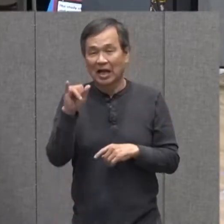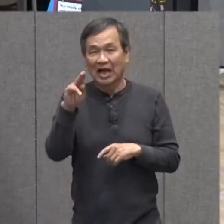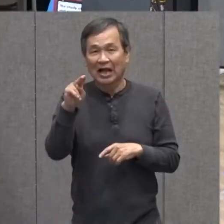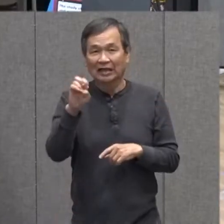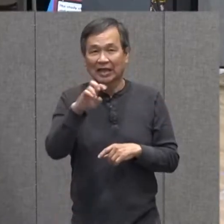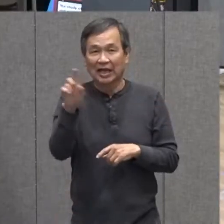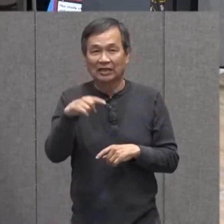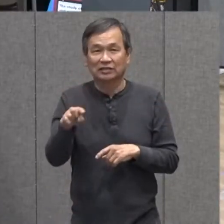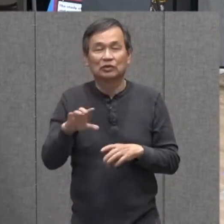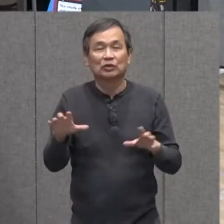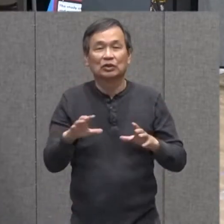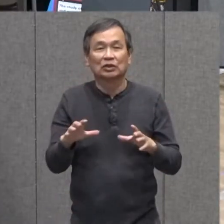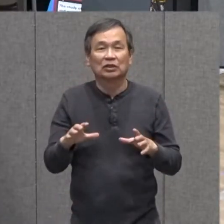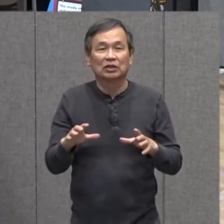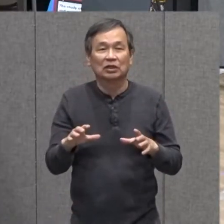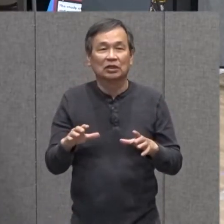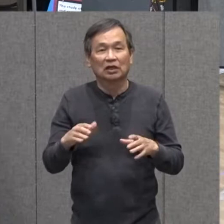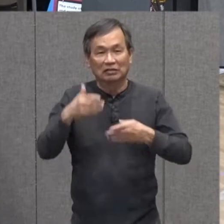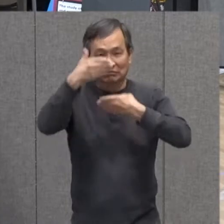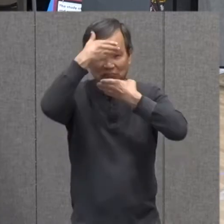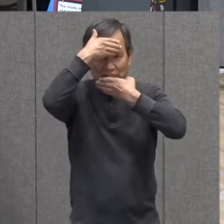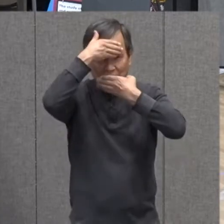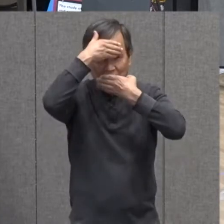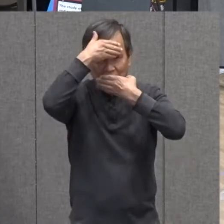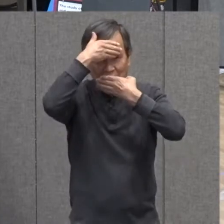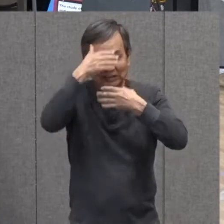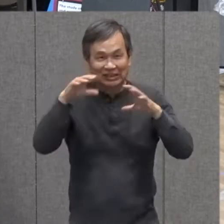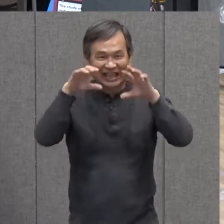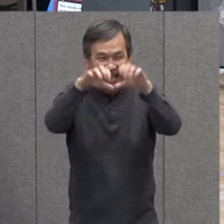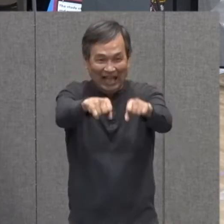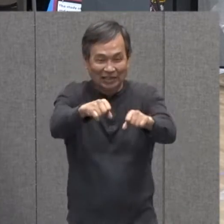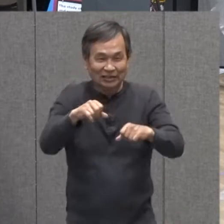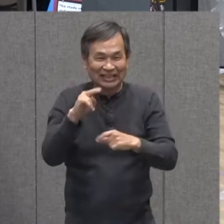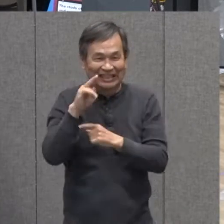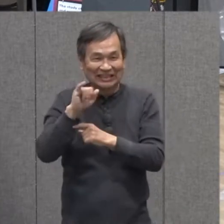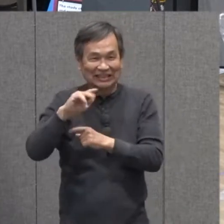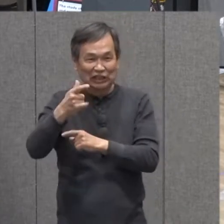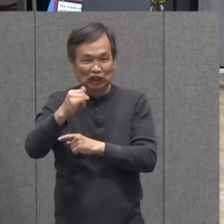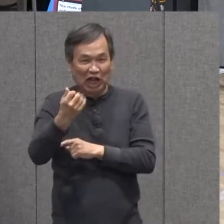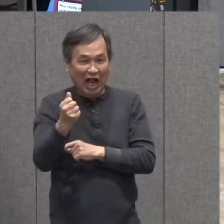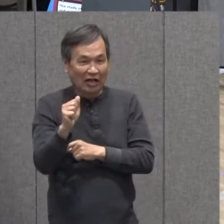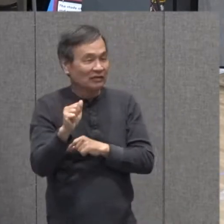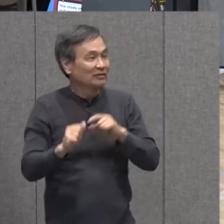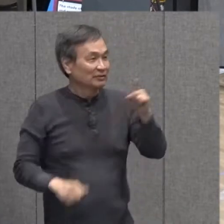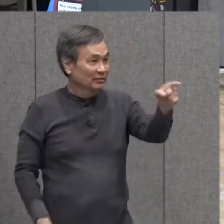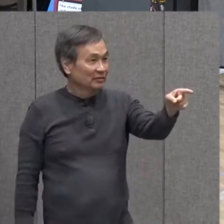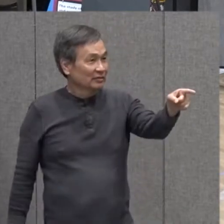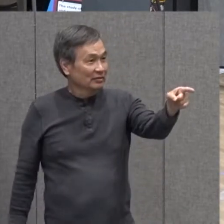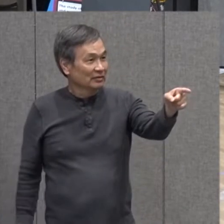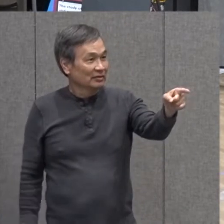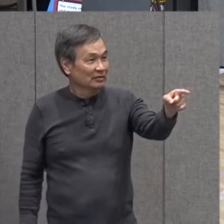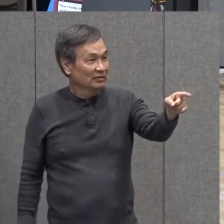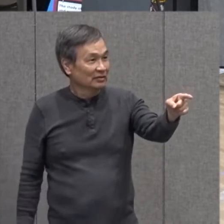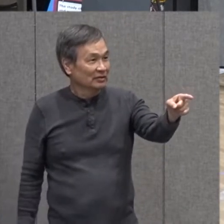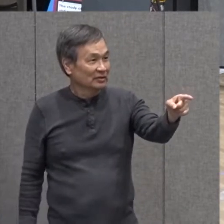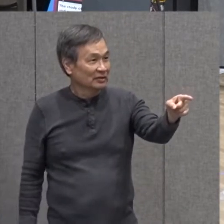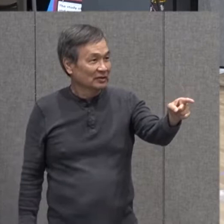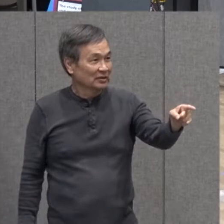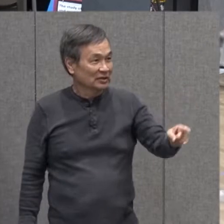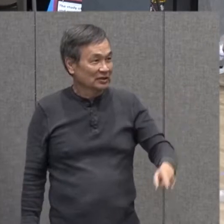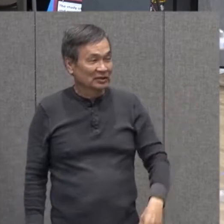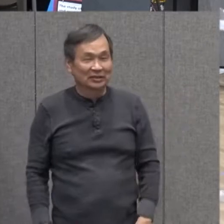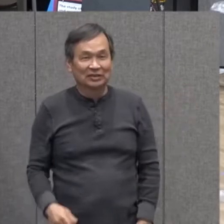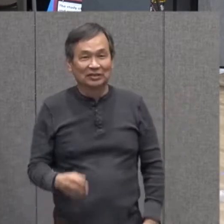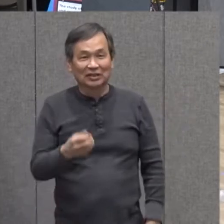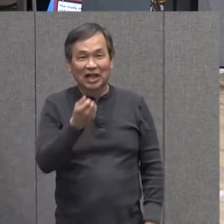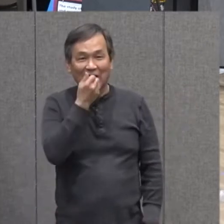something, we call it a ninja catch, just to bring a little bit of excitement into this. So we're gonna cross it up, and then we're gonna go